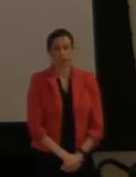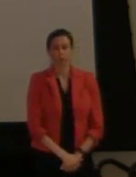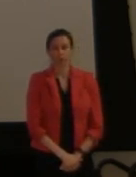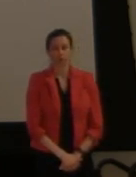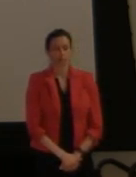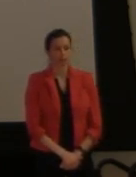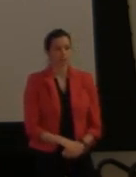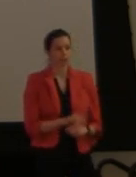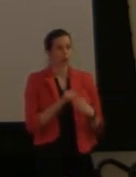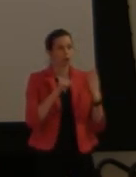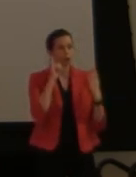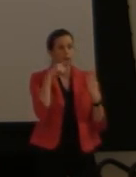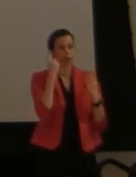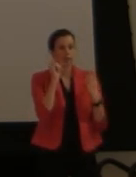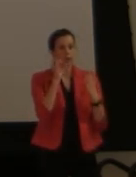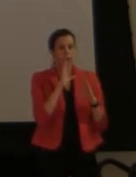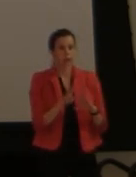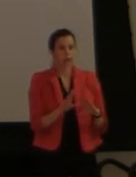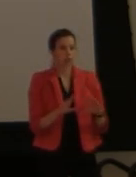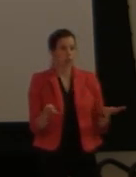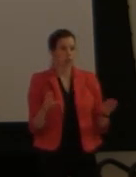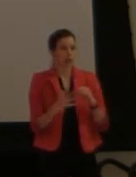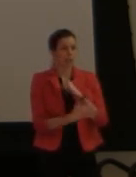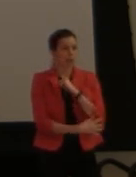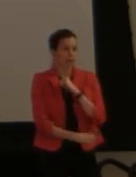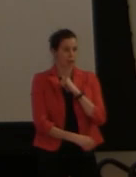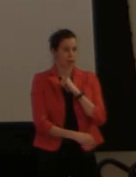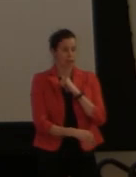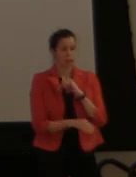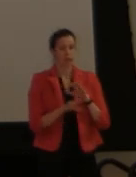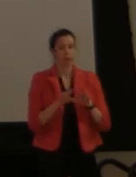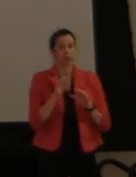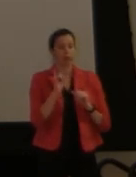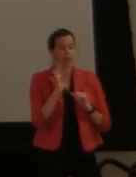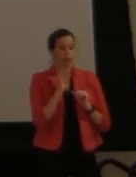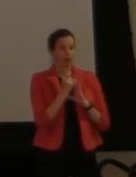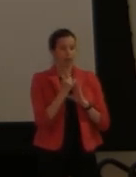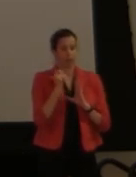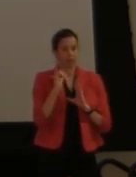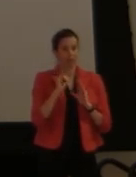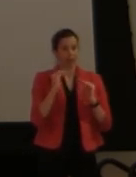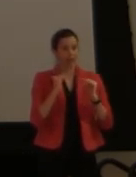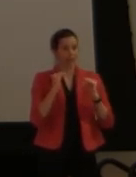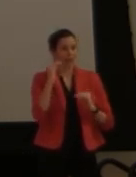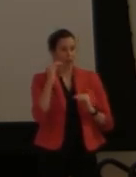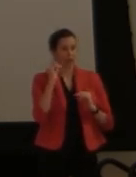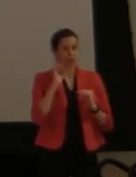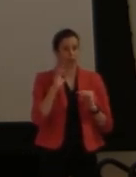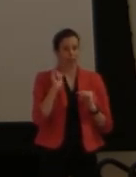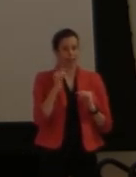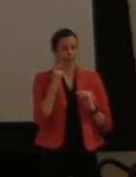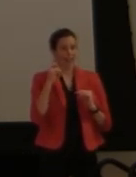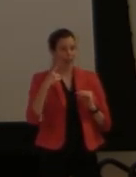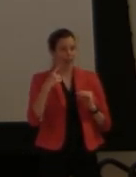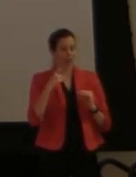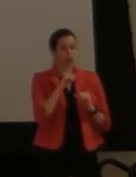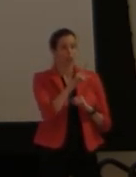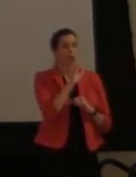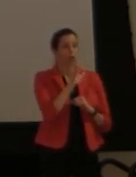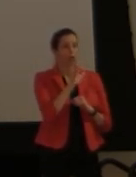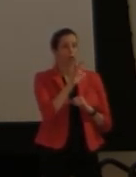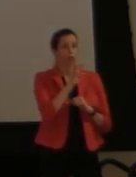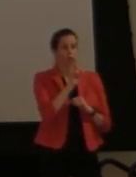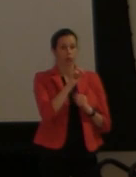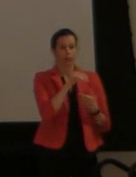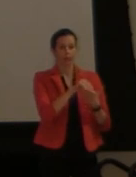Here's what it looks like for children in poverty. So if we eliminated the inequity or this gap here, 130,000